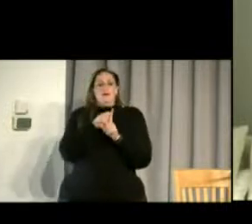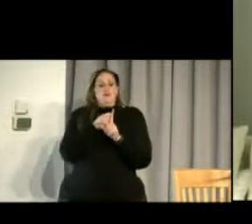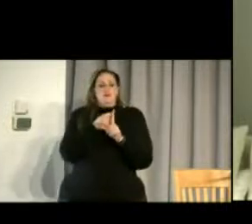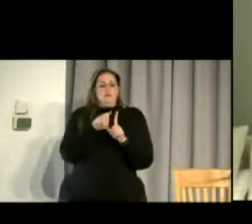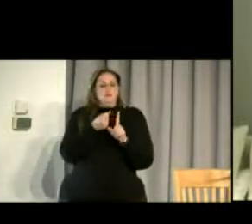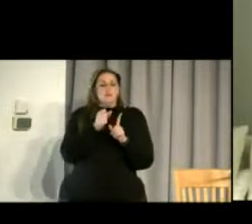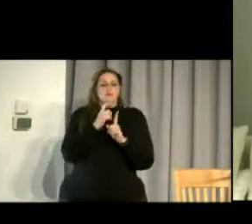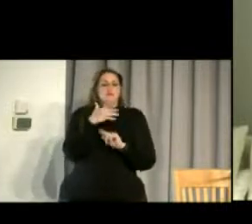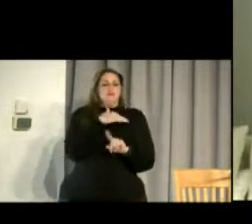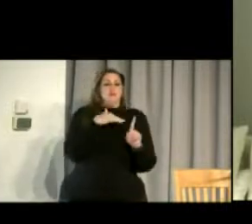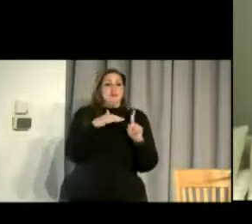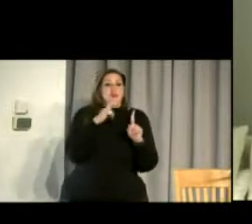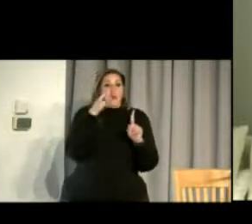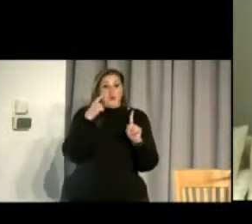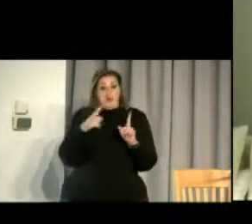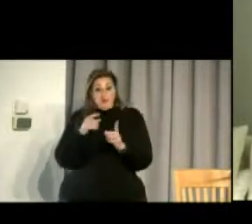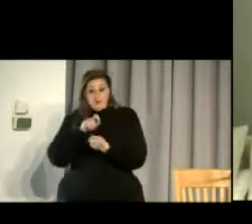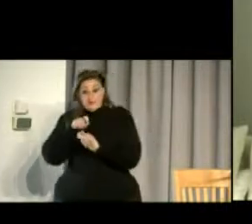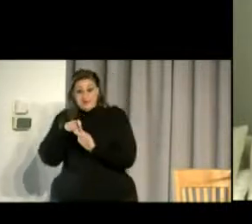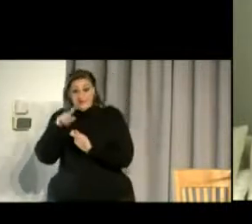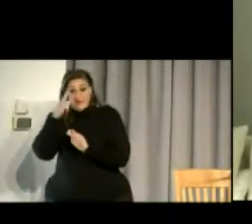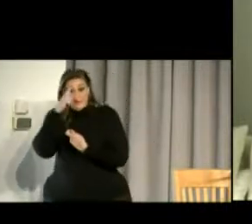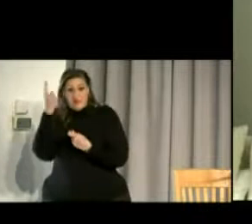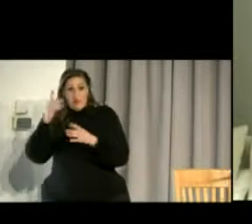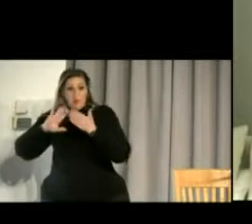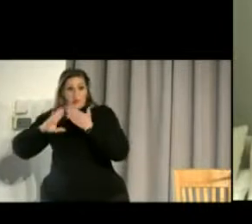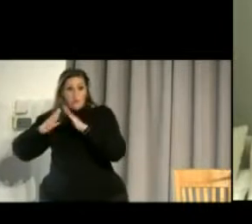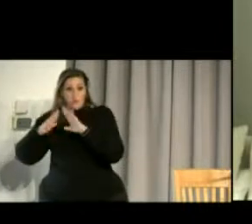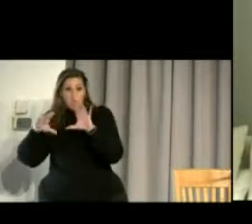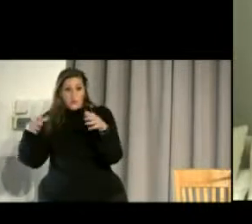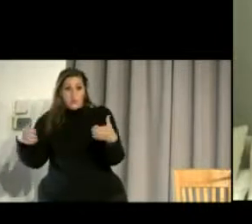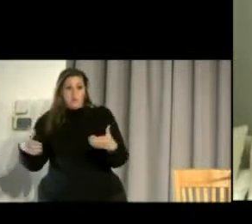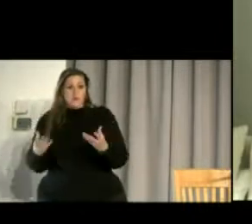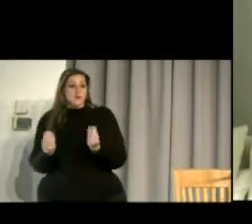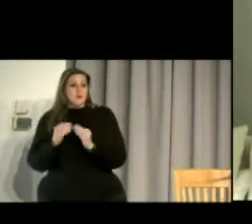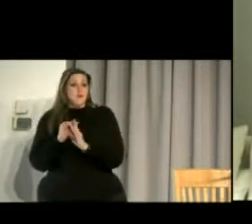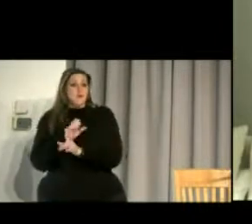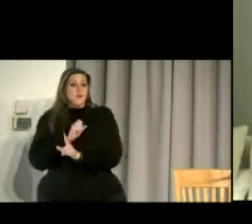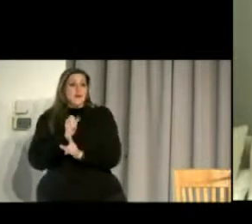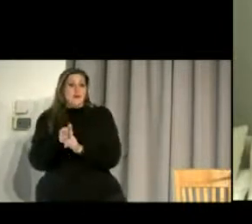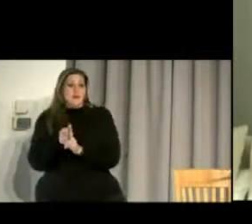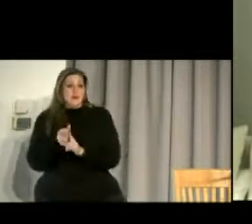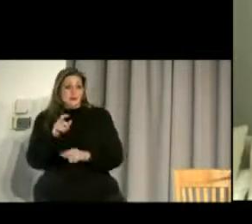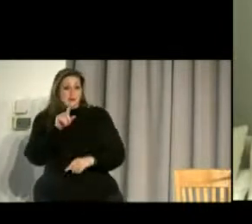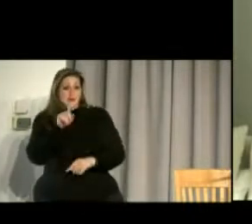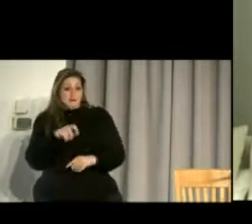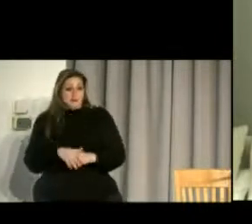has on Black communities, especially those with a lot of lower income residents?